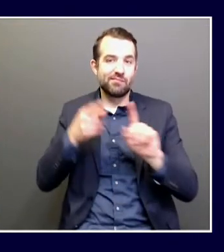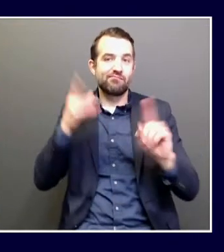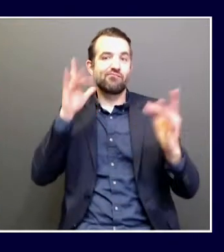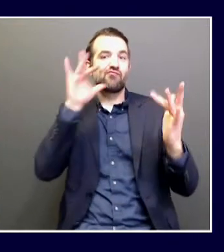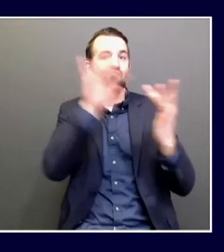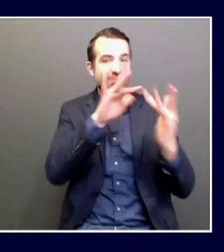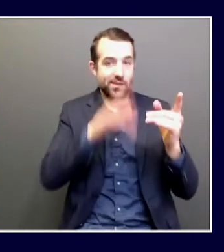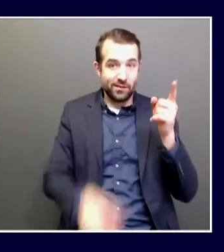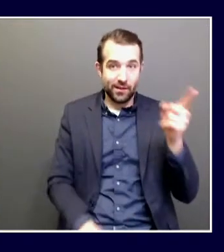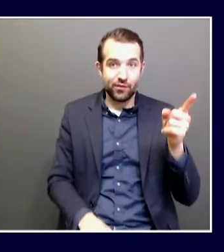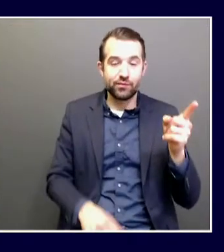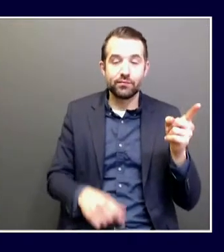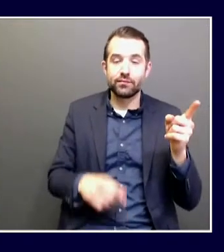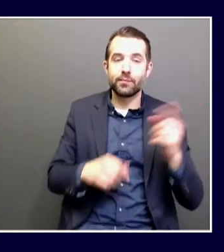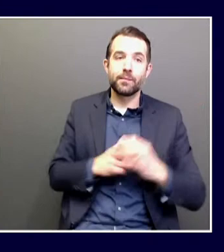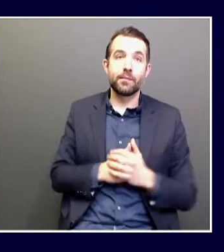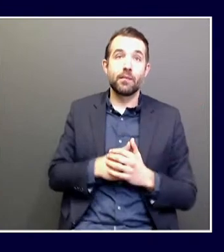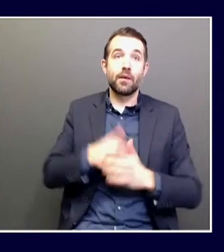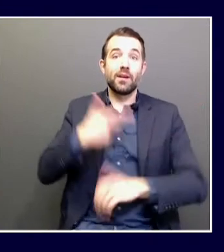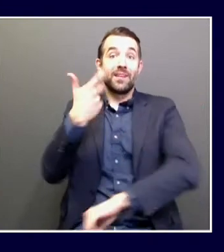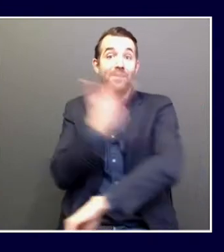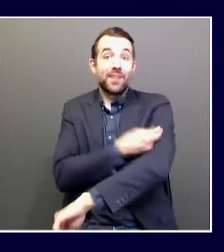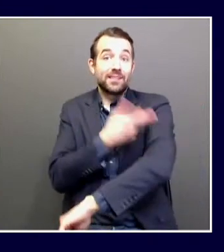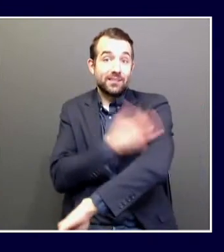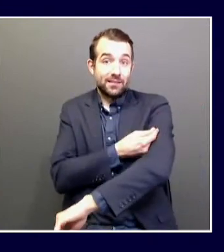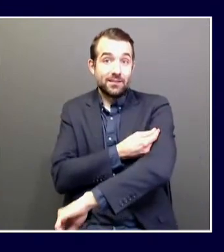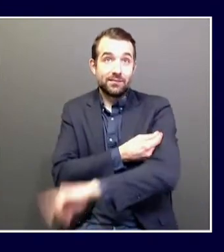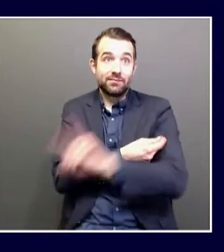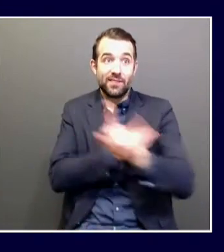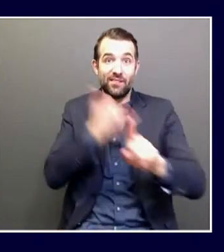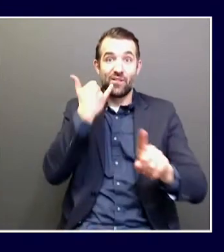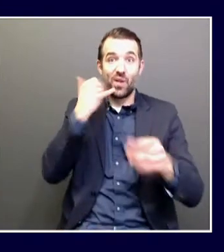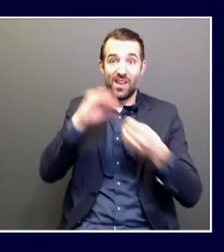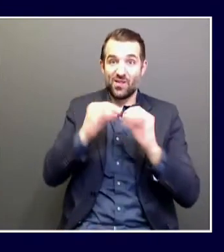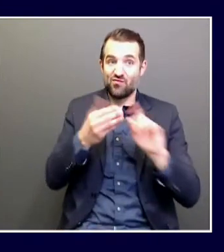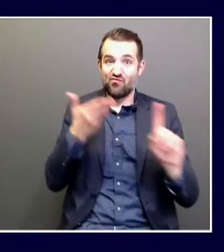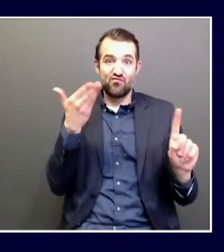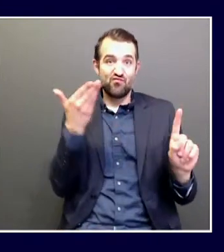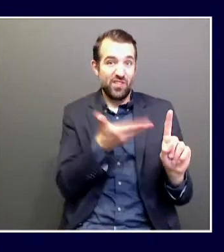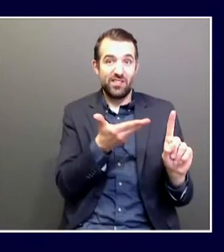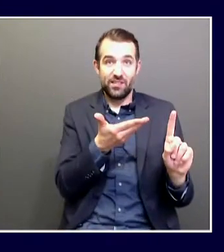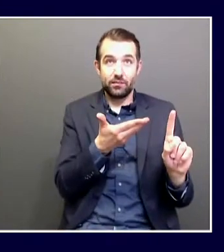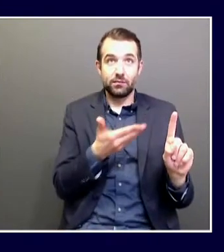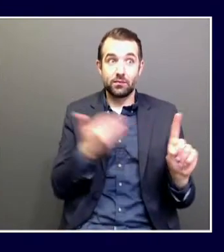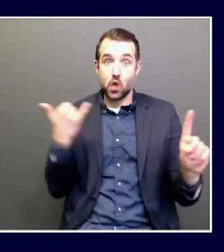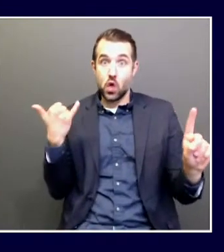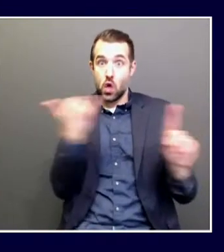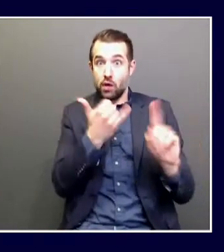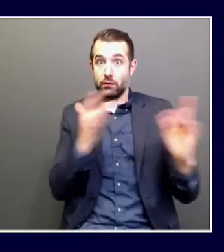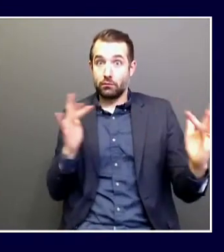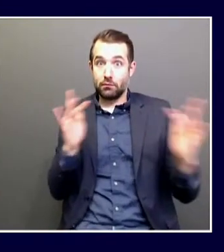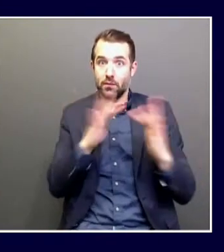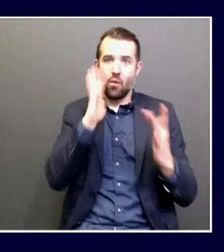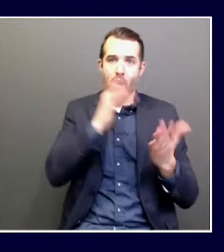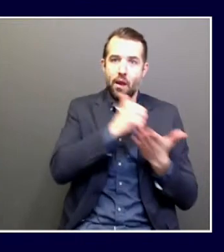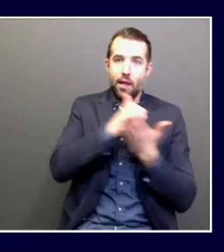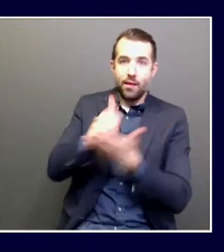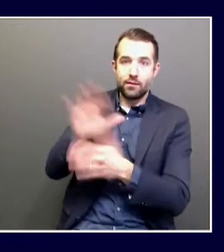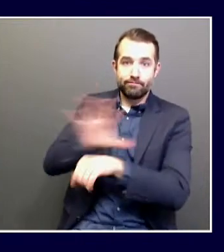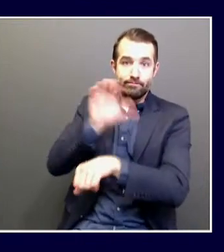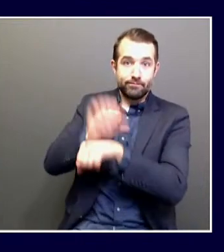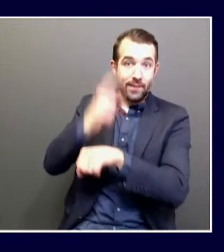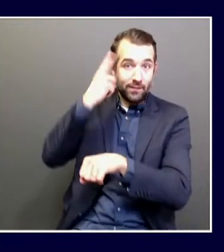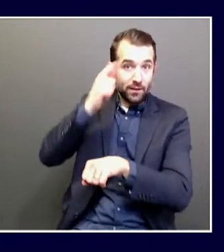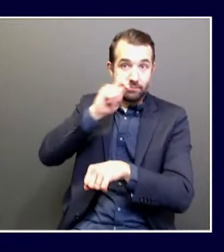to schedule appointments when those appointments are ready to go. We're going to be doing testing at the Armory on days when